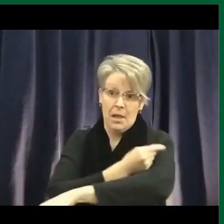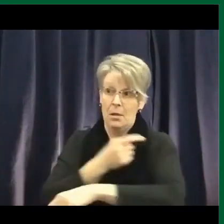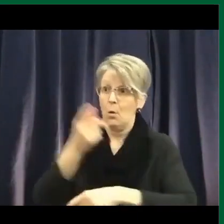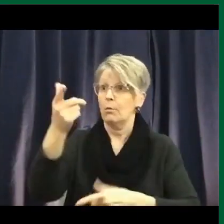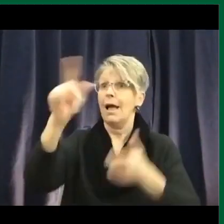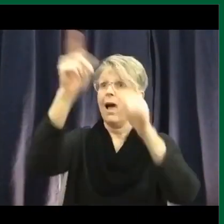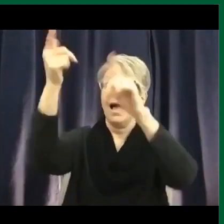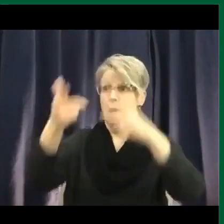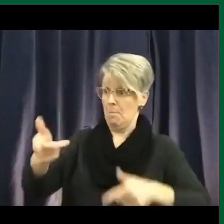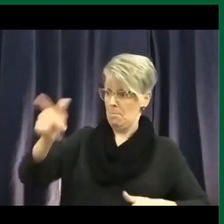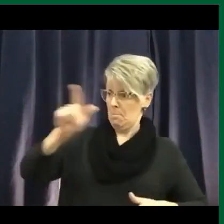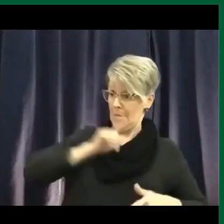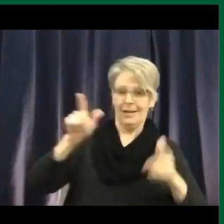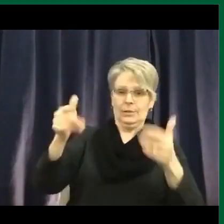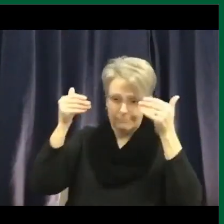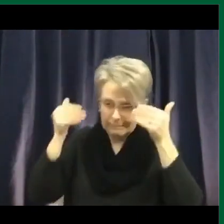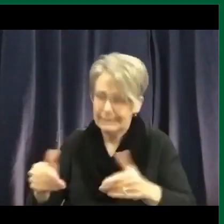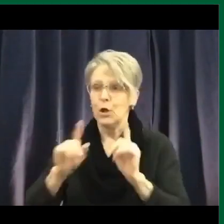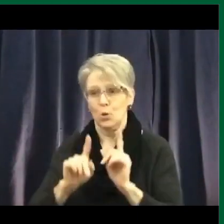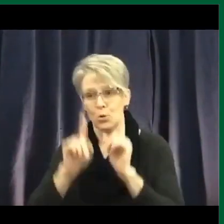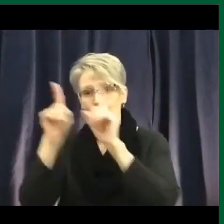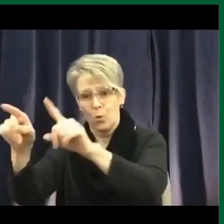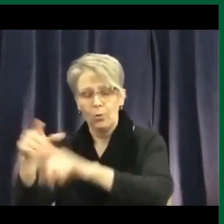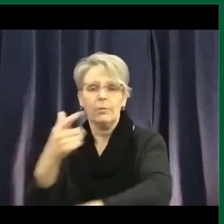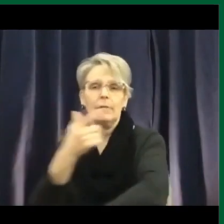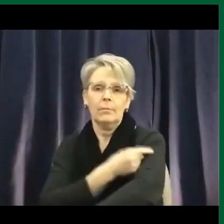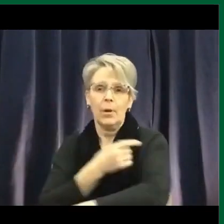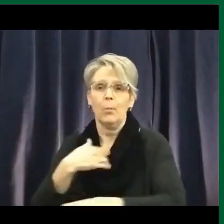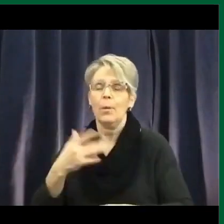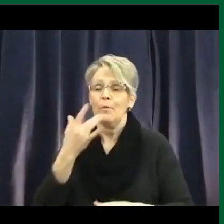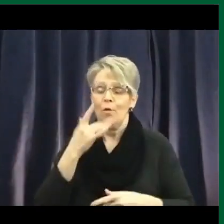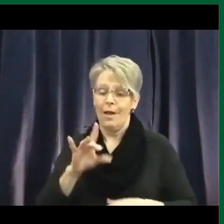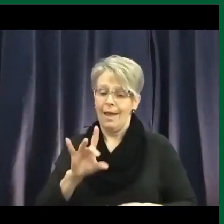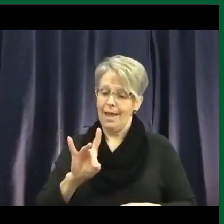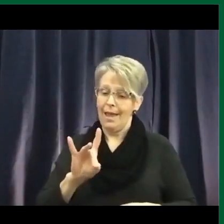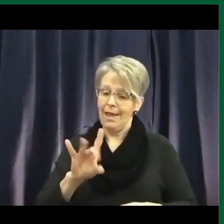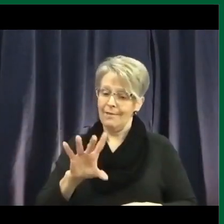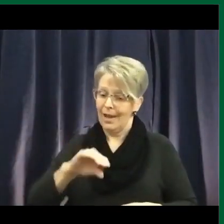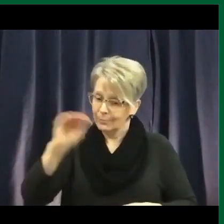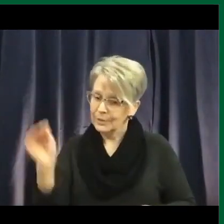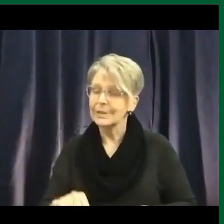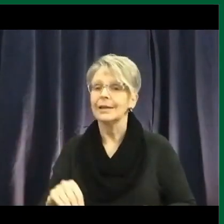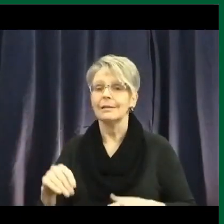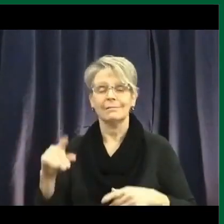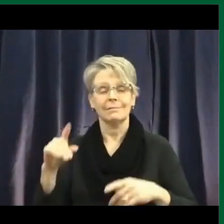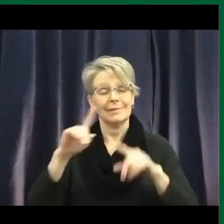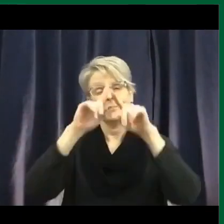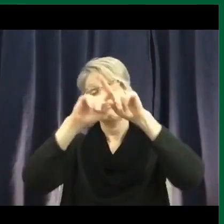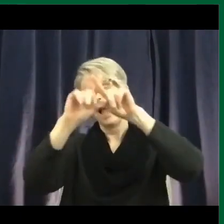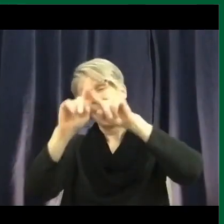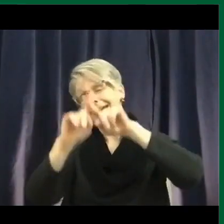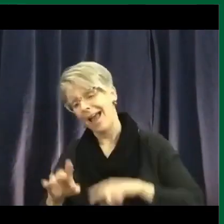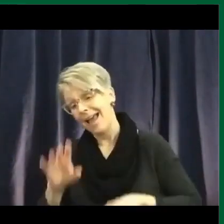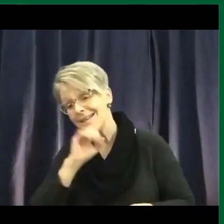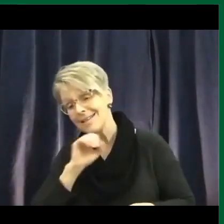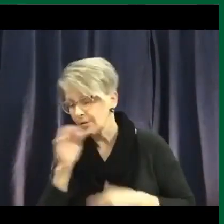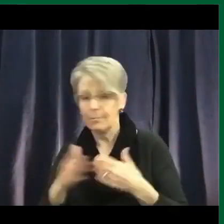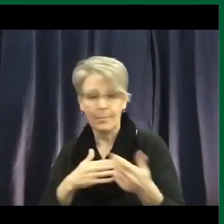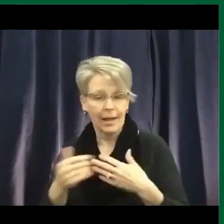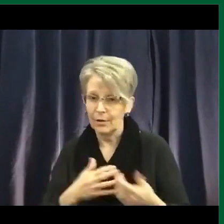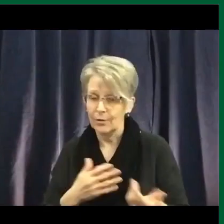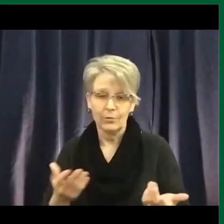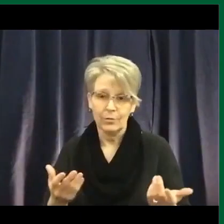be, we want to see 85% uptake in all age groups, including younger age groups. But then also, till such